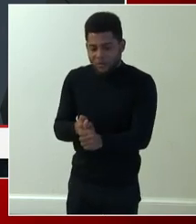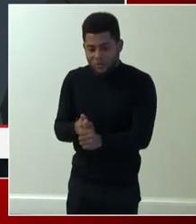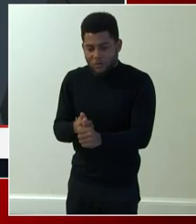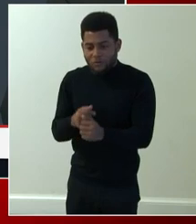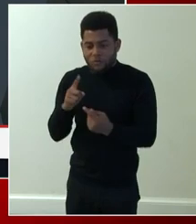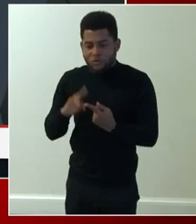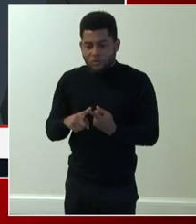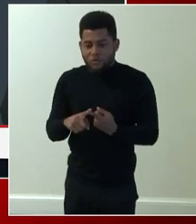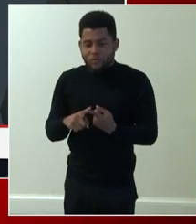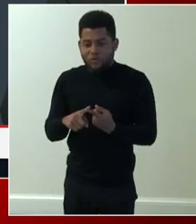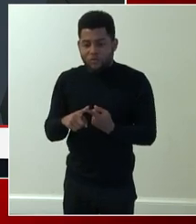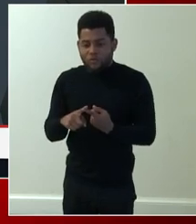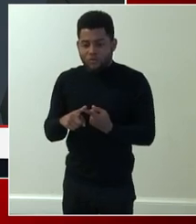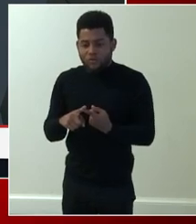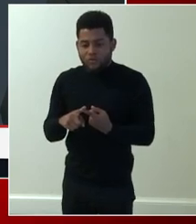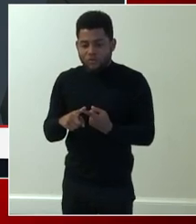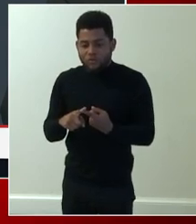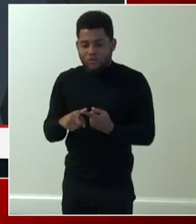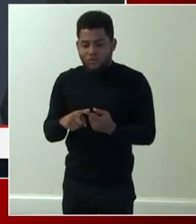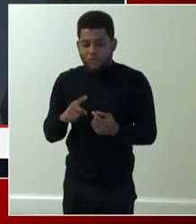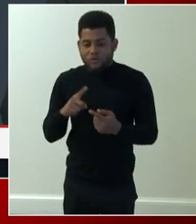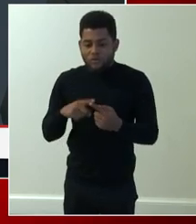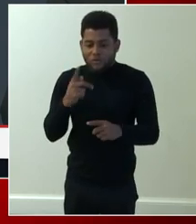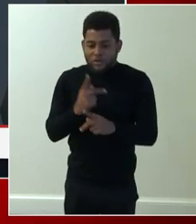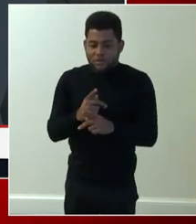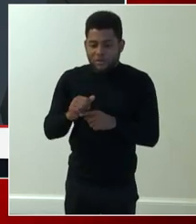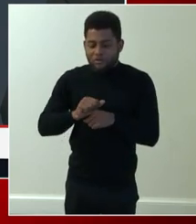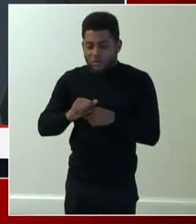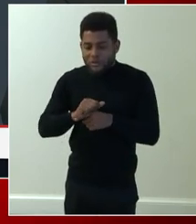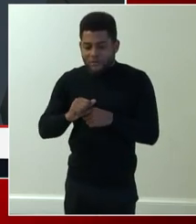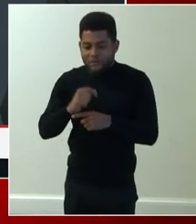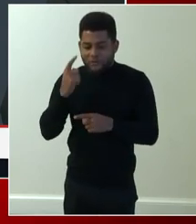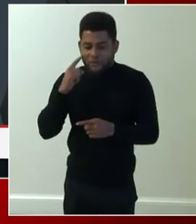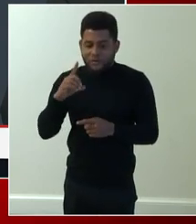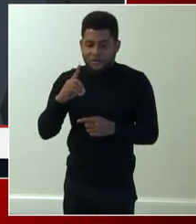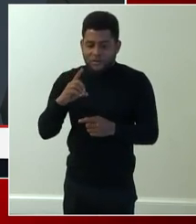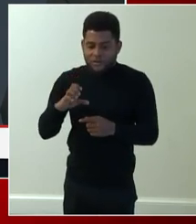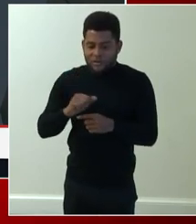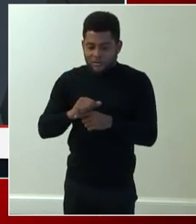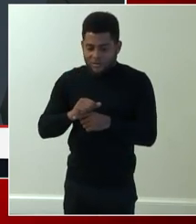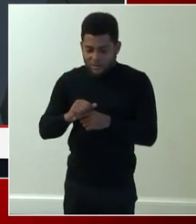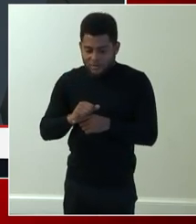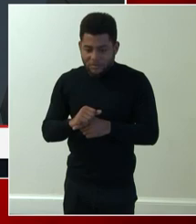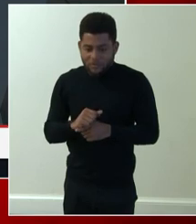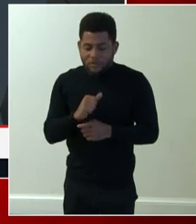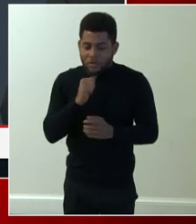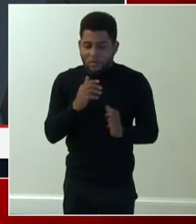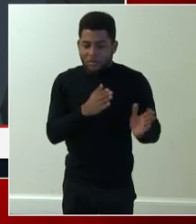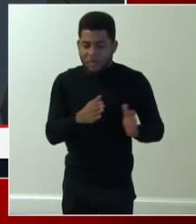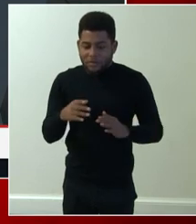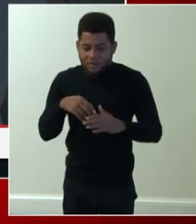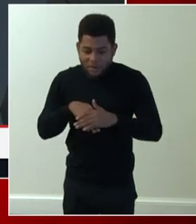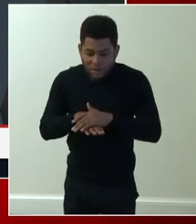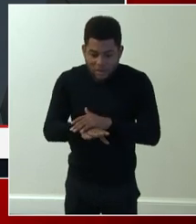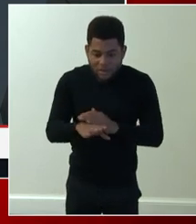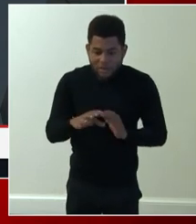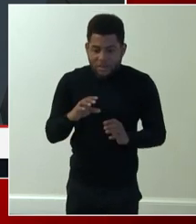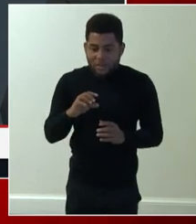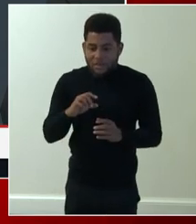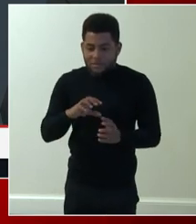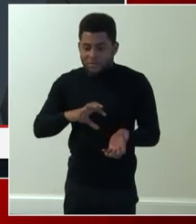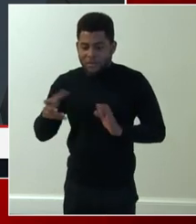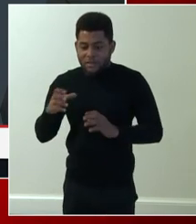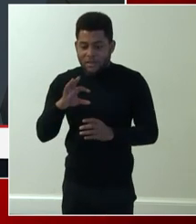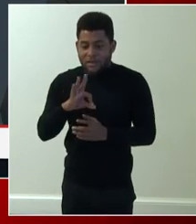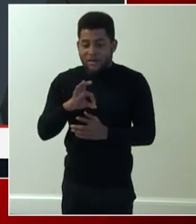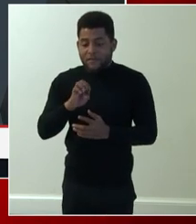by hand timekeeping, which they train for in contingency planning. But there was not a hack of FEMS, there was a hack of a global